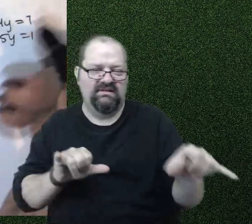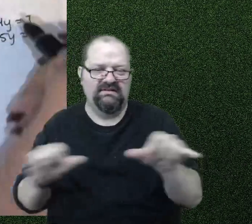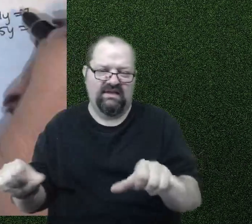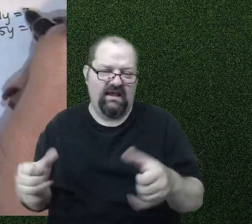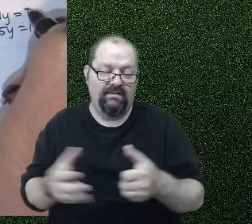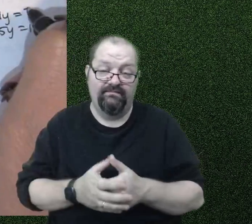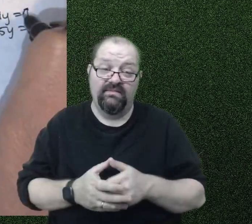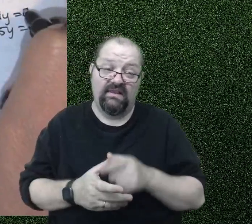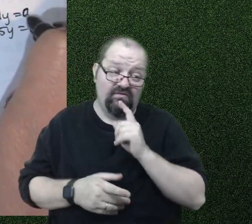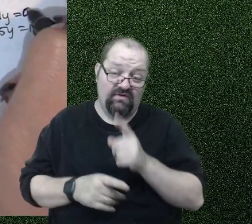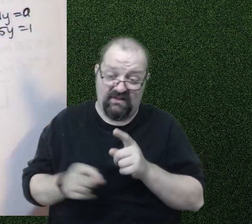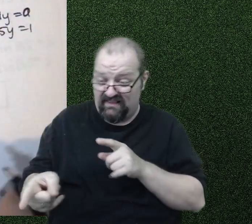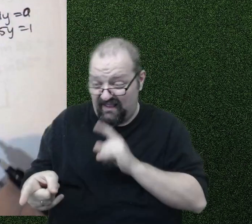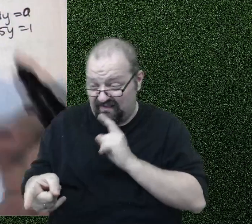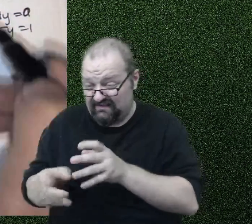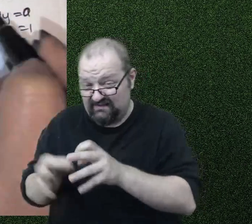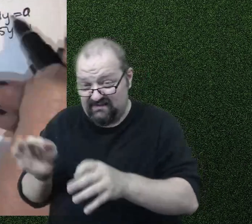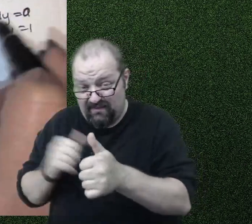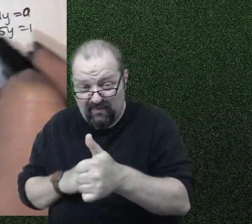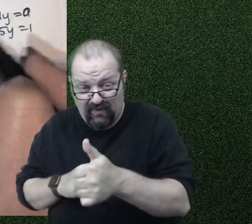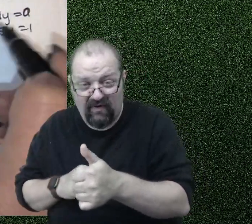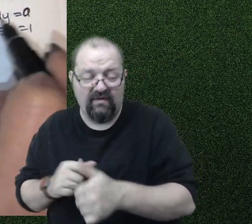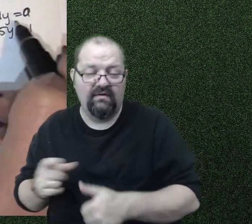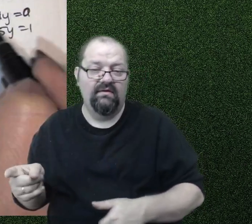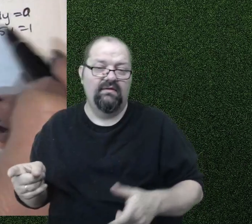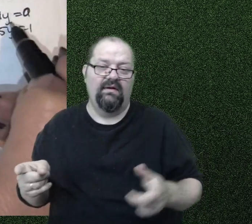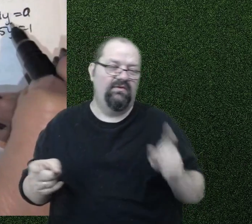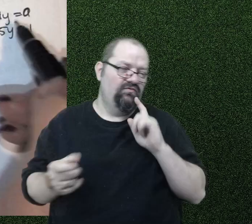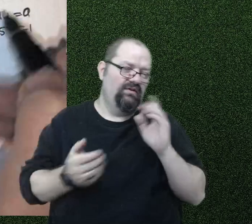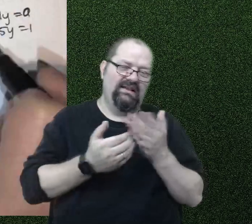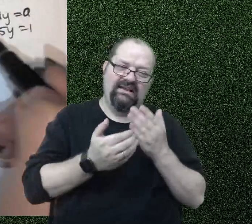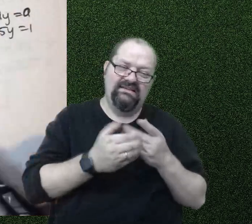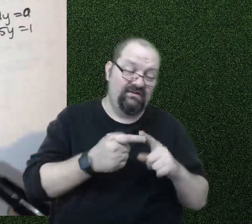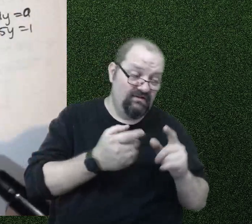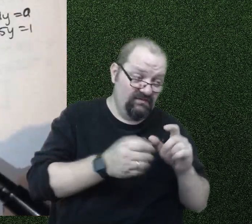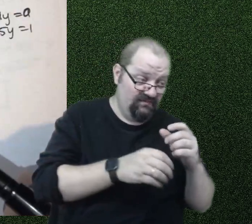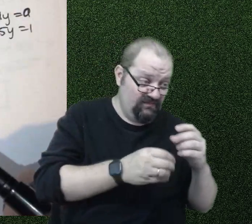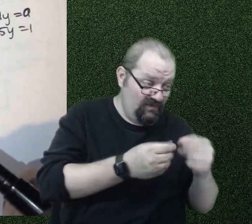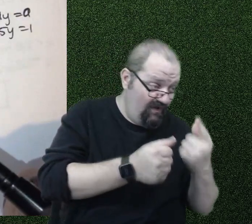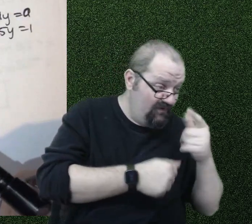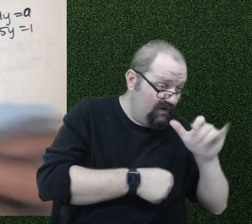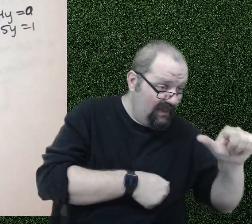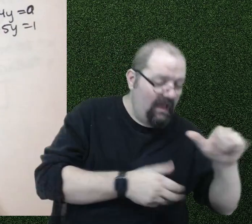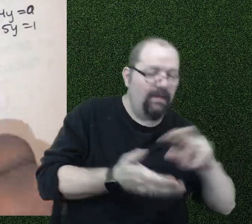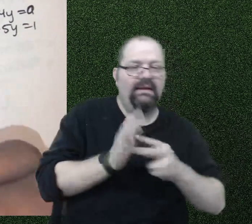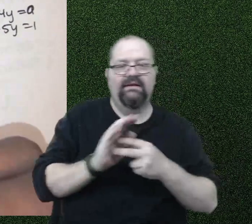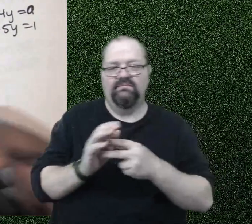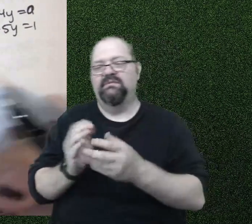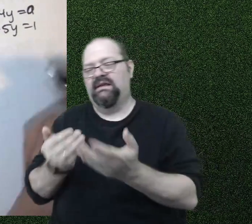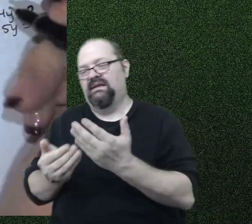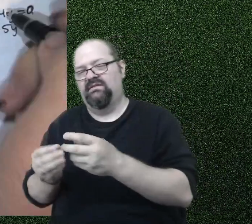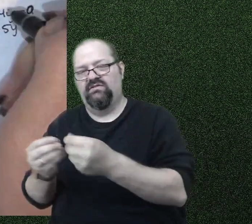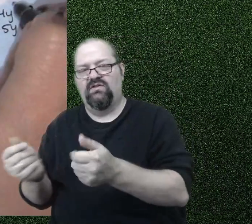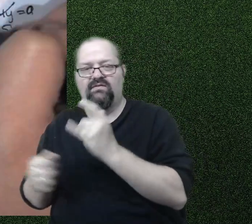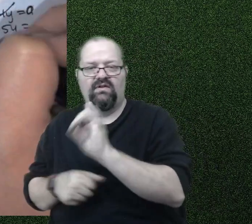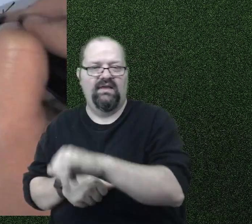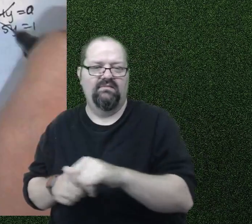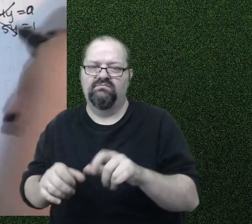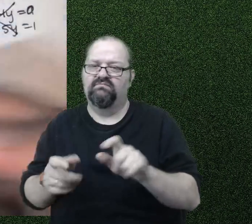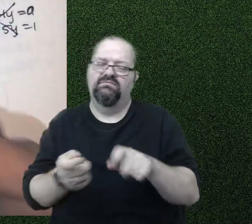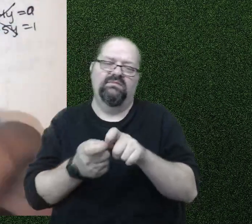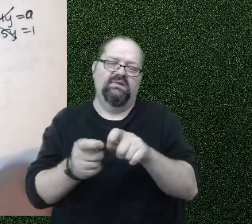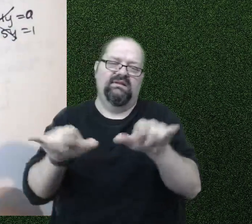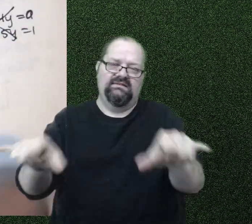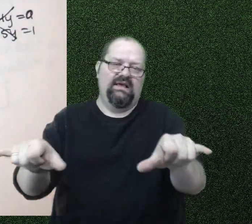even simpler than that. It's like if there was a 0 over here and it's really easy to solve for this and then substitute it into the other one. It's exactly what we're doing.